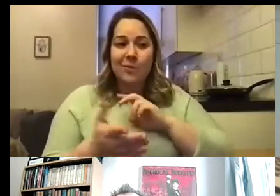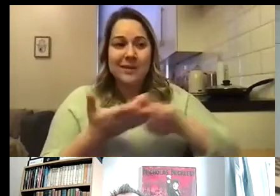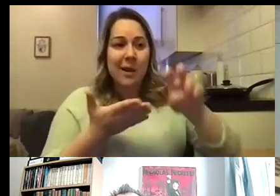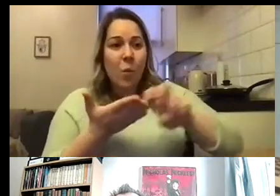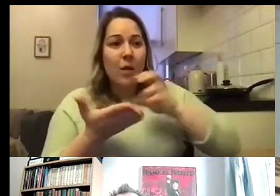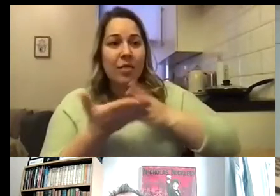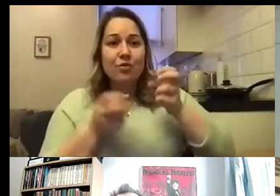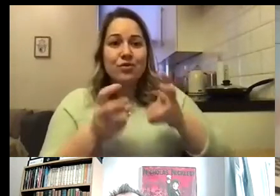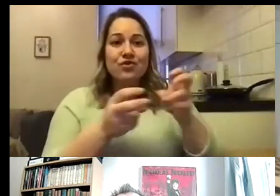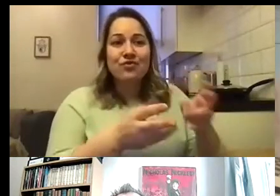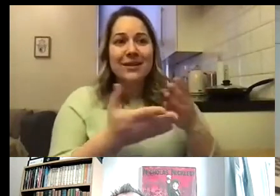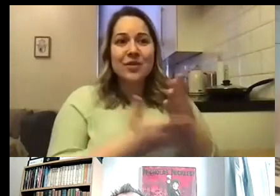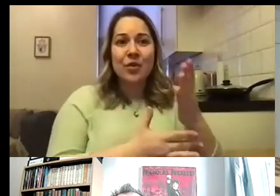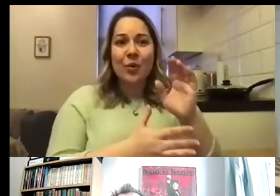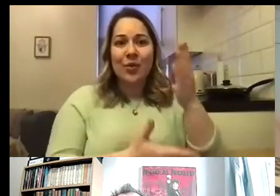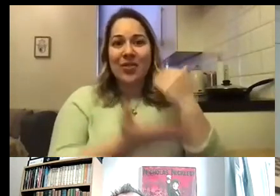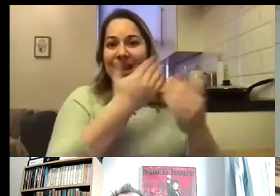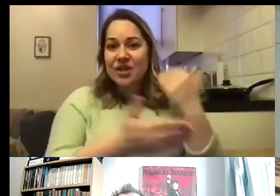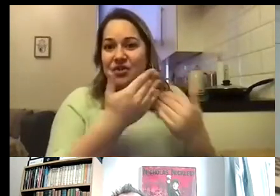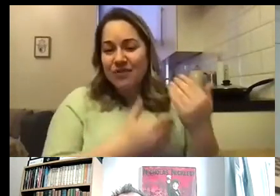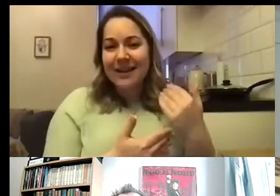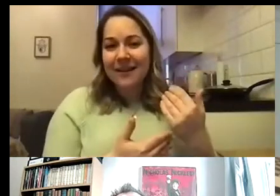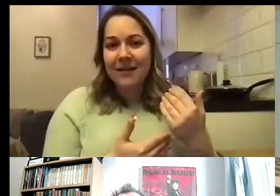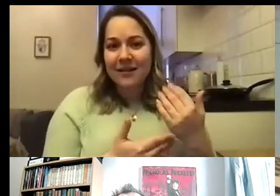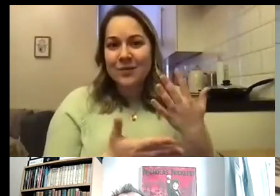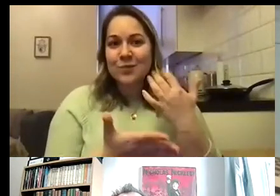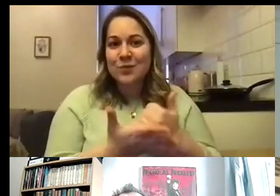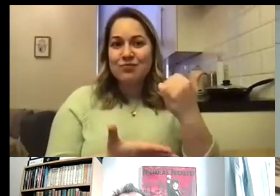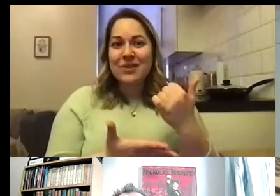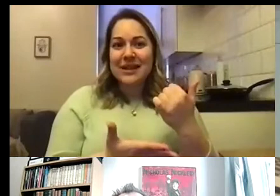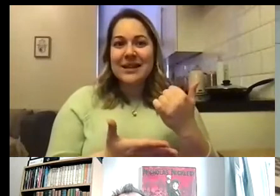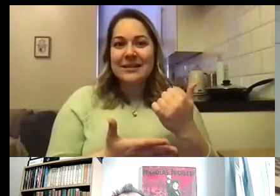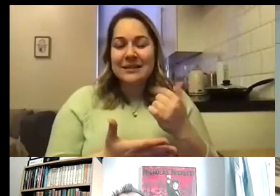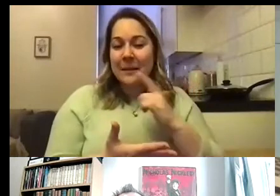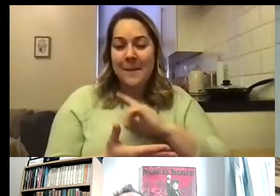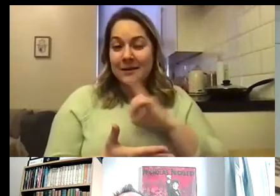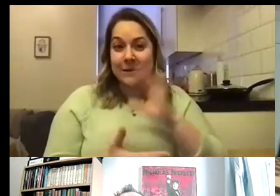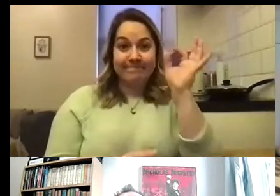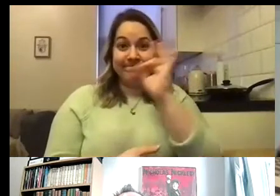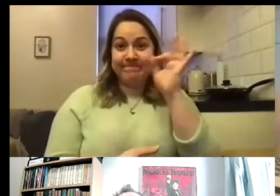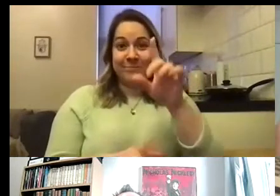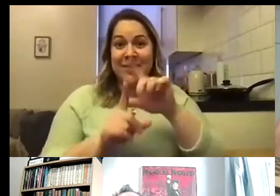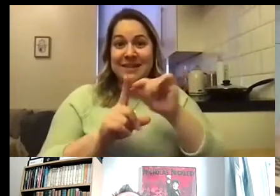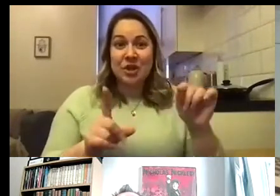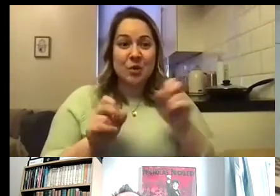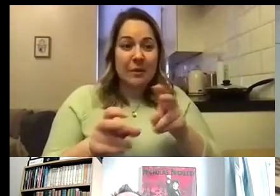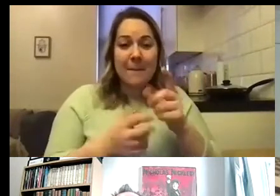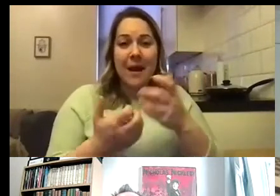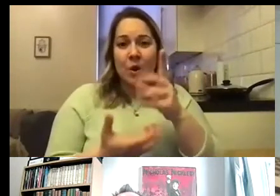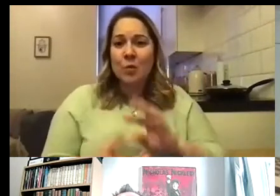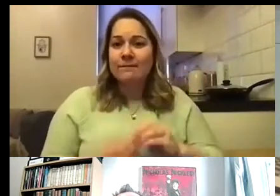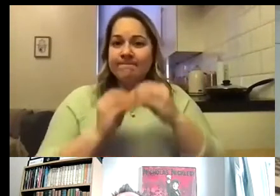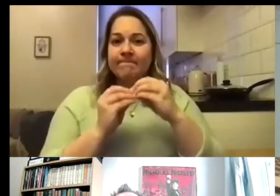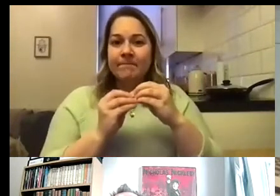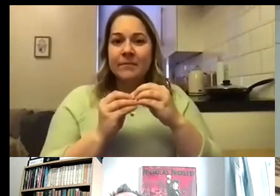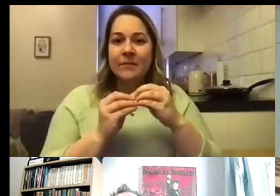technical wizardry that I was routinely distancing myself from because I was so useless with it, being able to just conjure up these